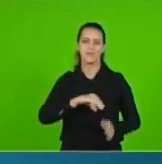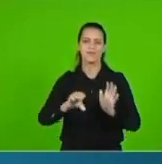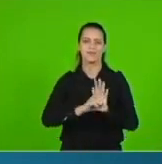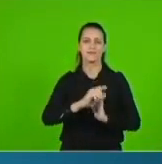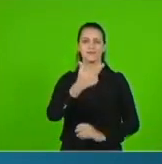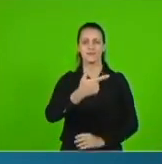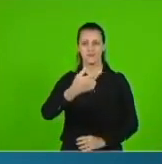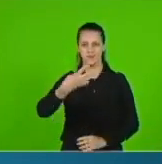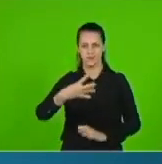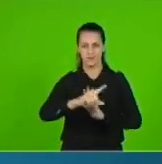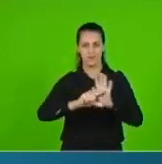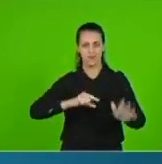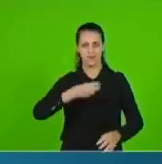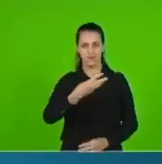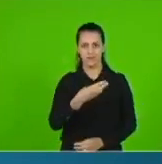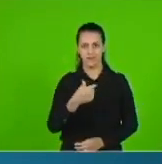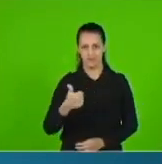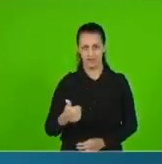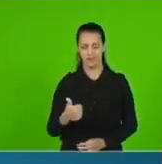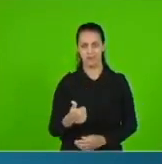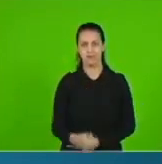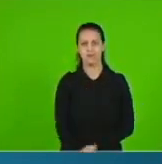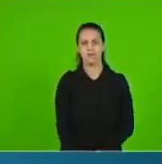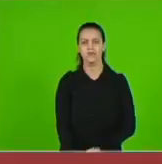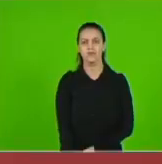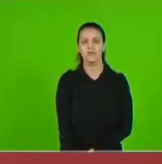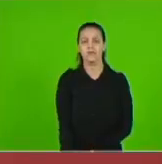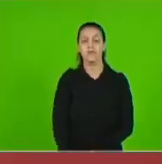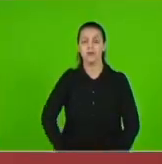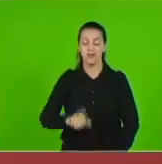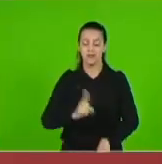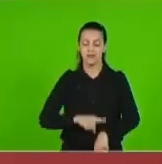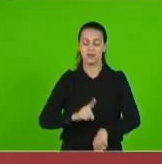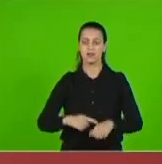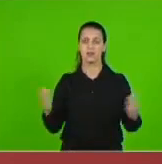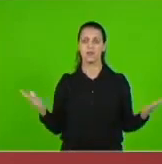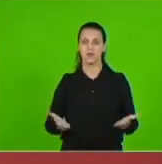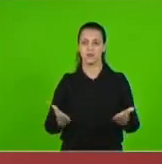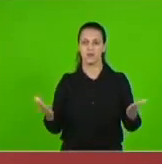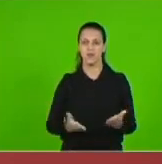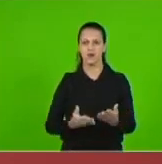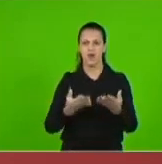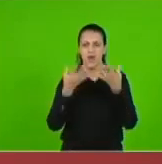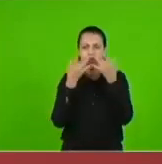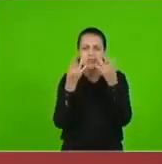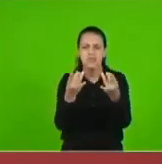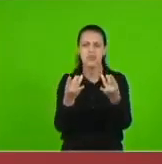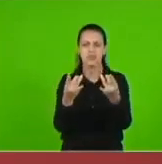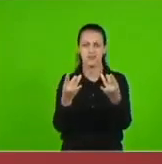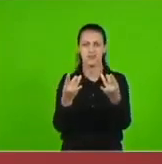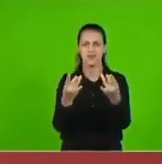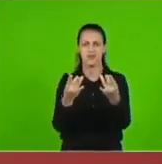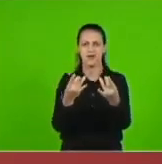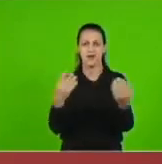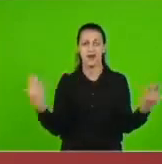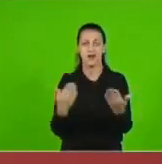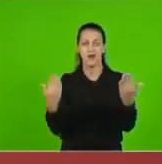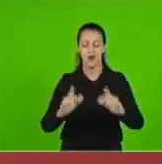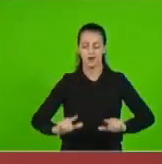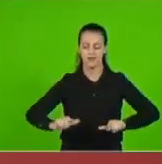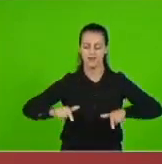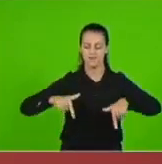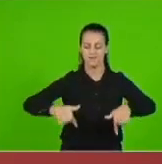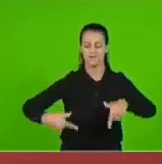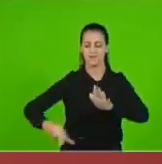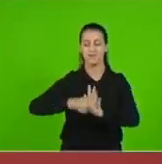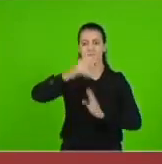of heaven. Matthew 24, verse 31. And the current time, we call attention to the action